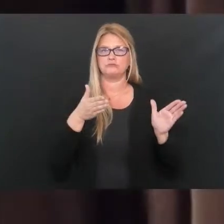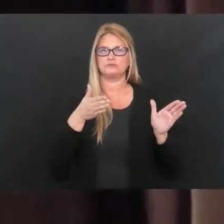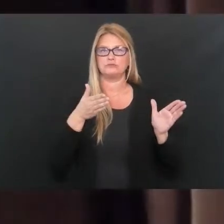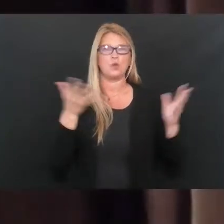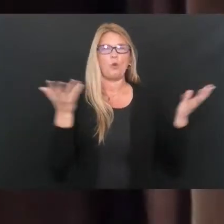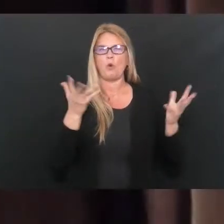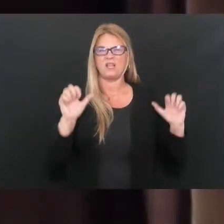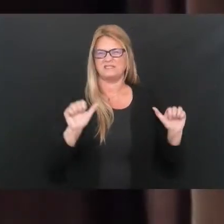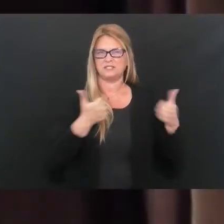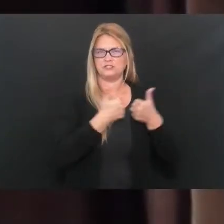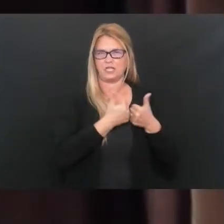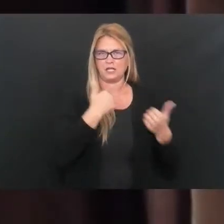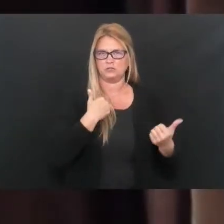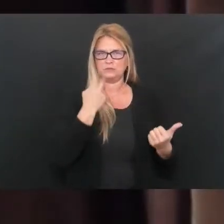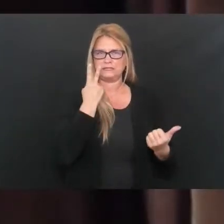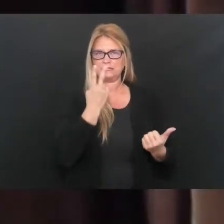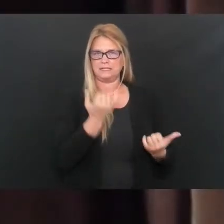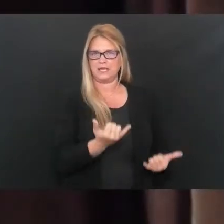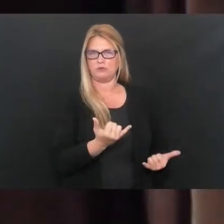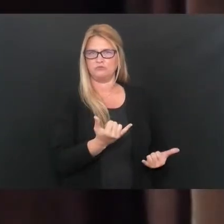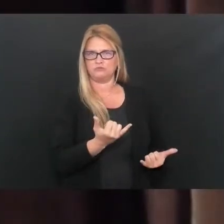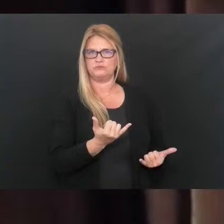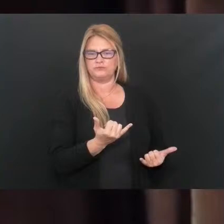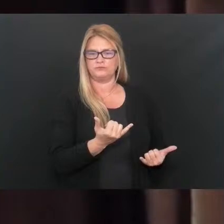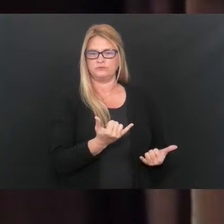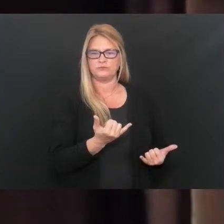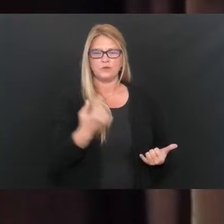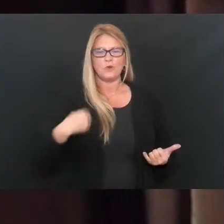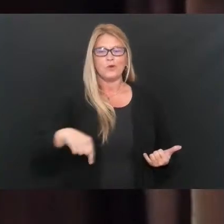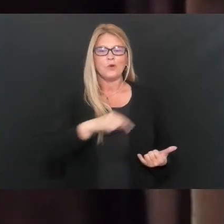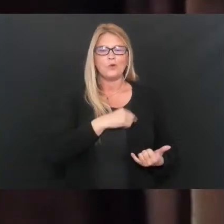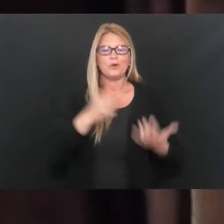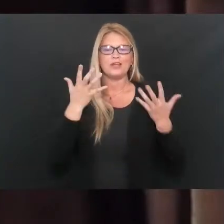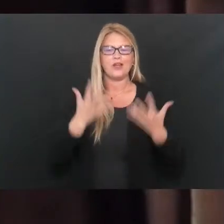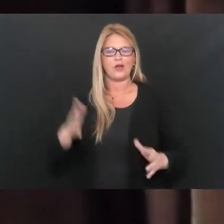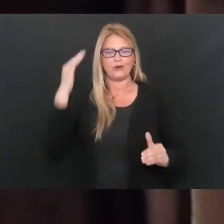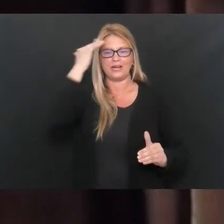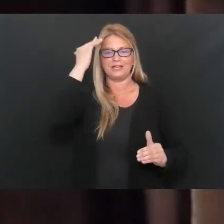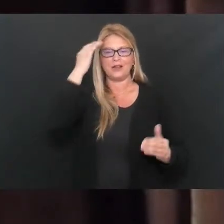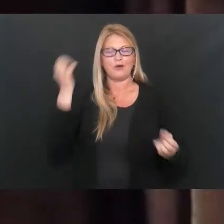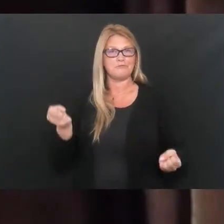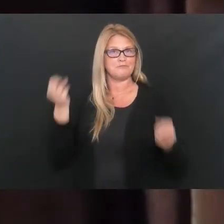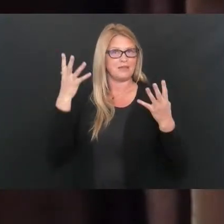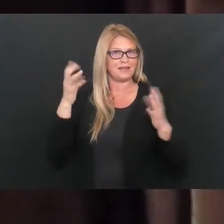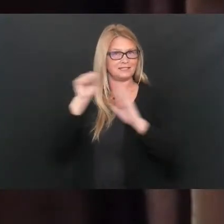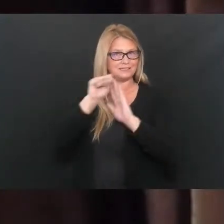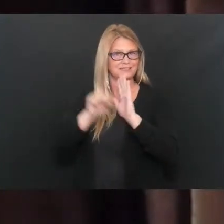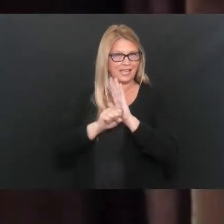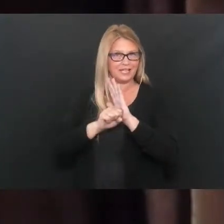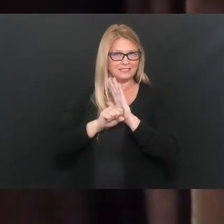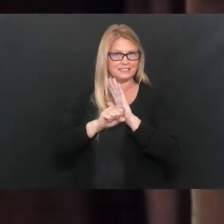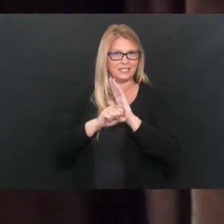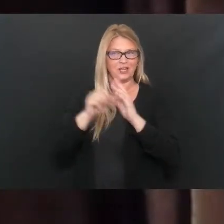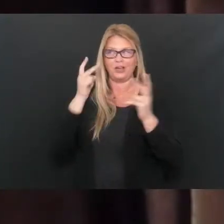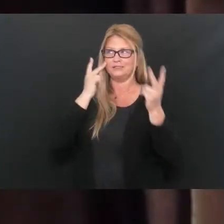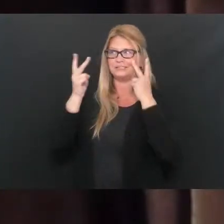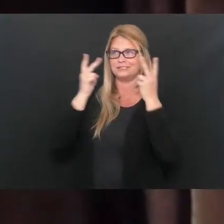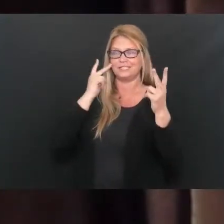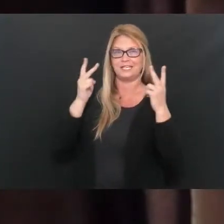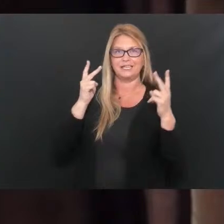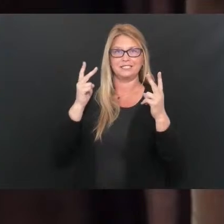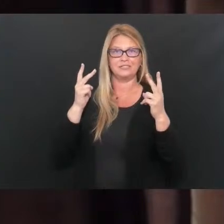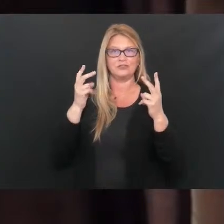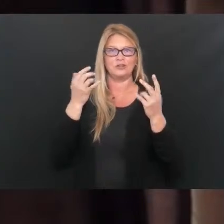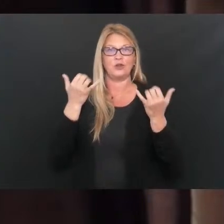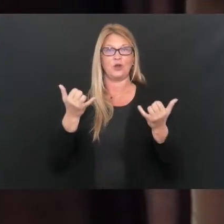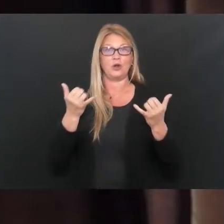challenge that we're facing still. Because we know in many states and starting to look at states that are